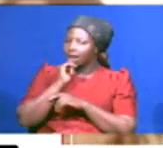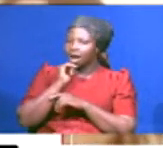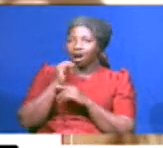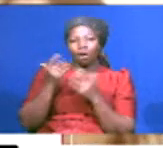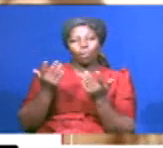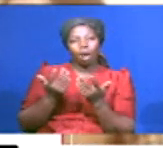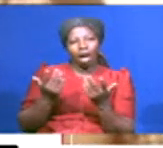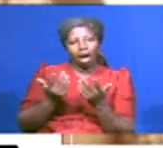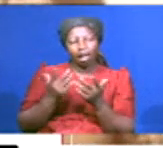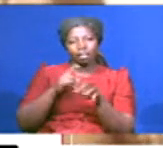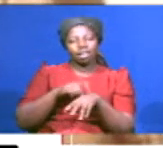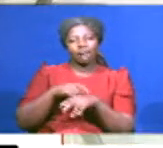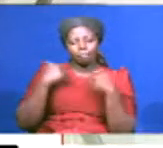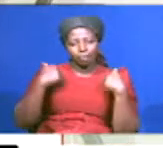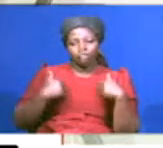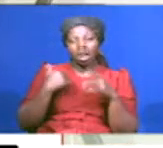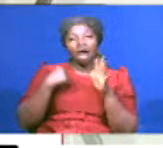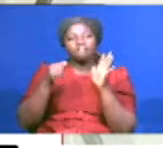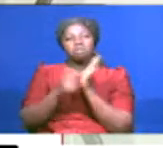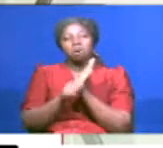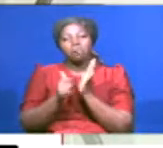tabu, mbona mnaona rae?